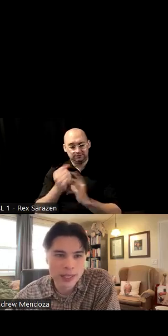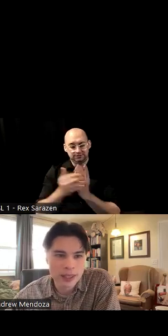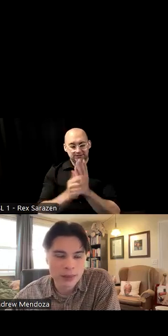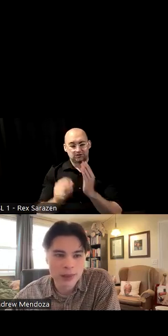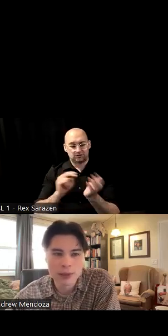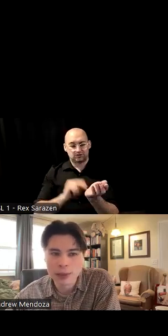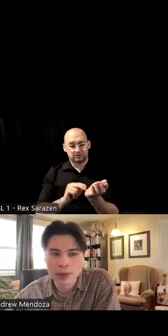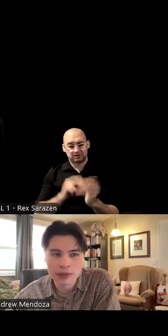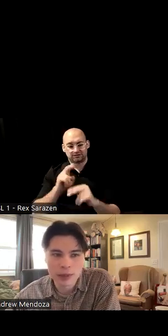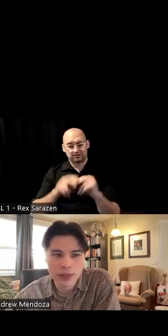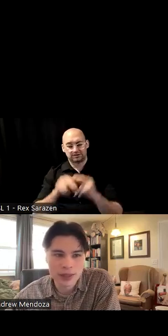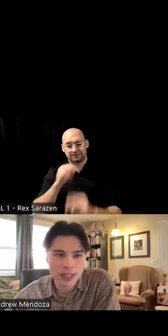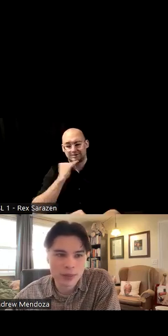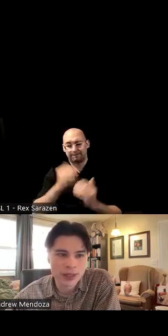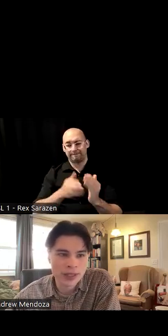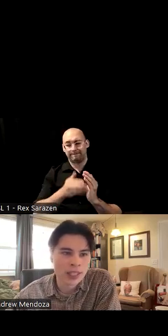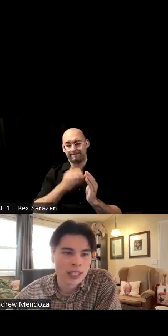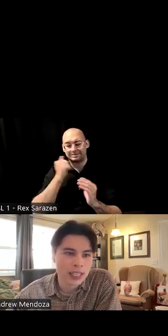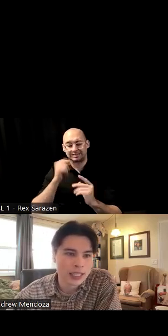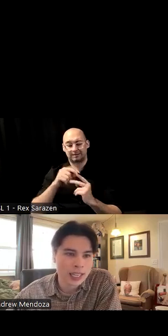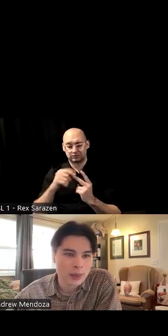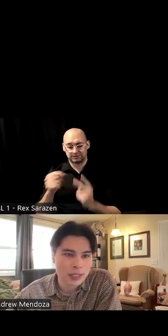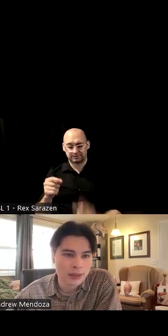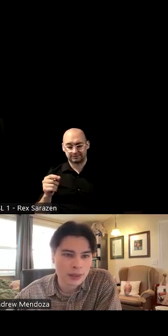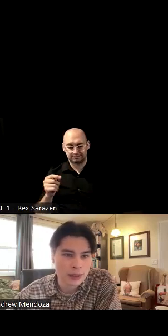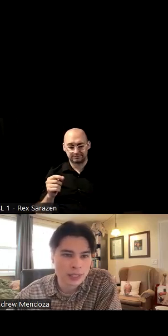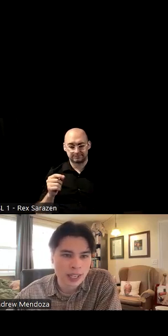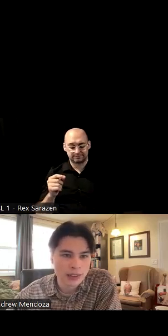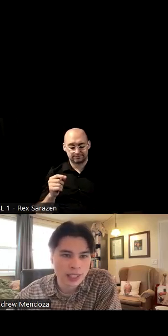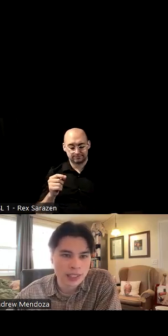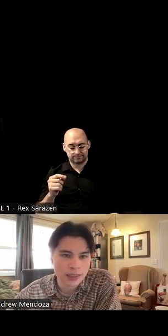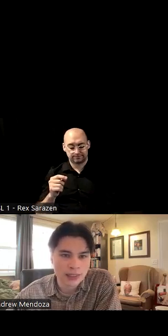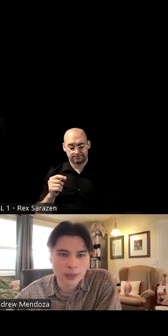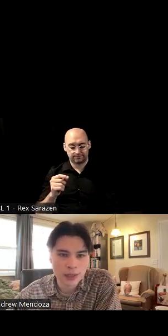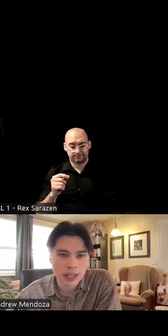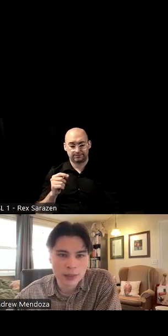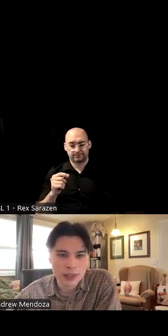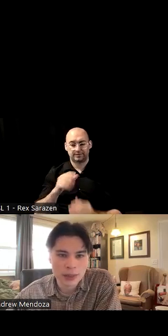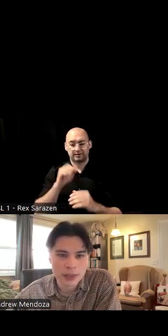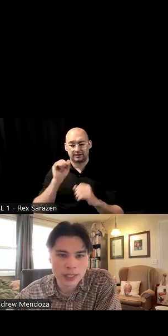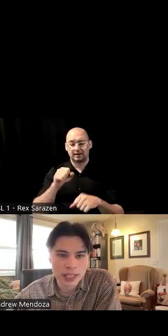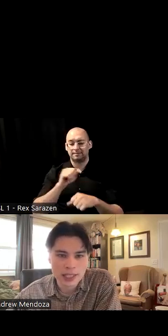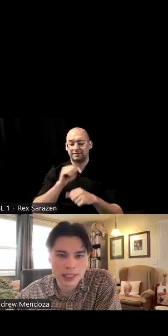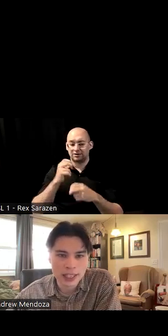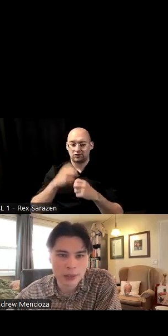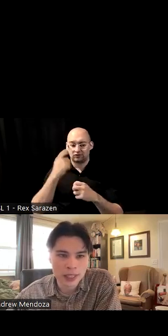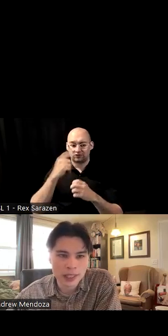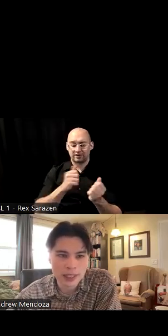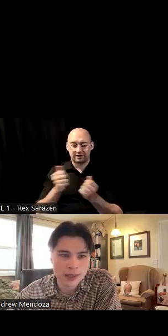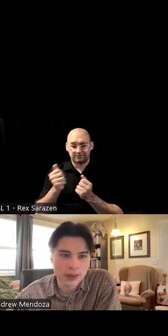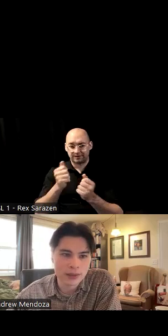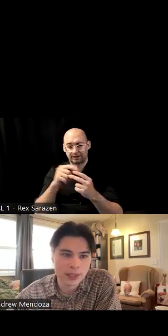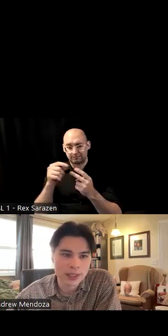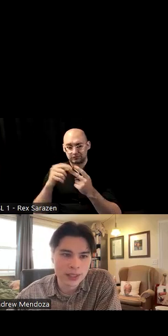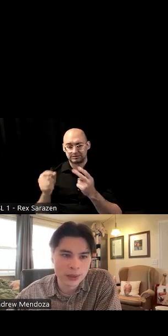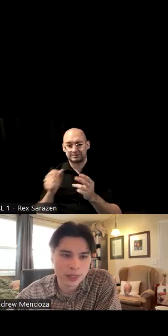can be the best option for people living with Alzheimer's. It can be difficult to navigate the available options when designing a care plan